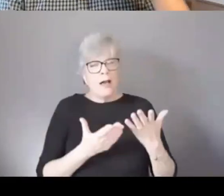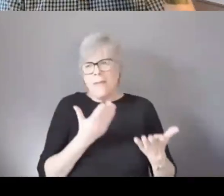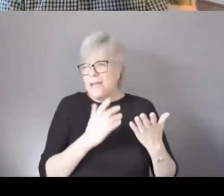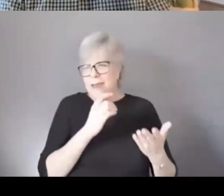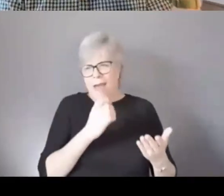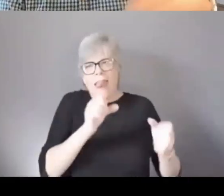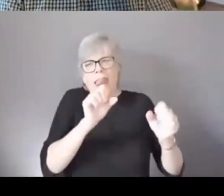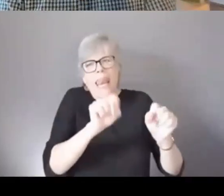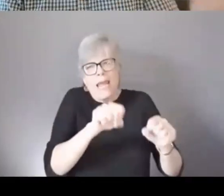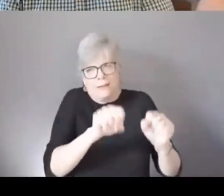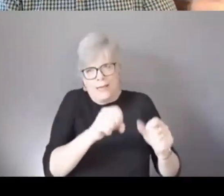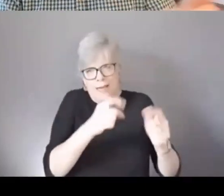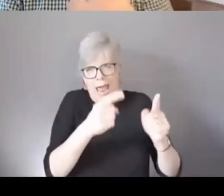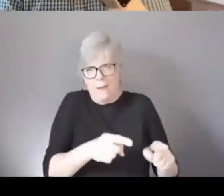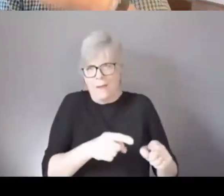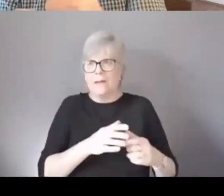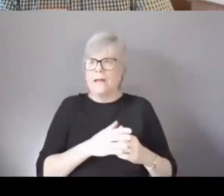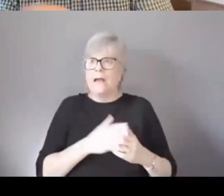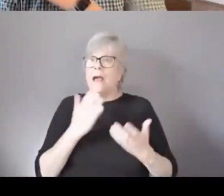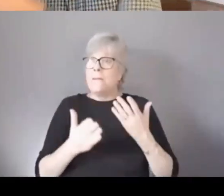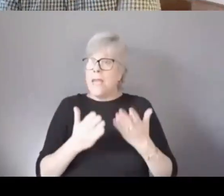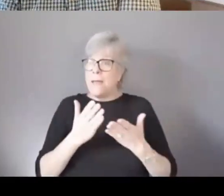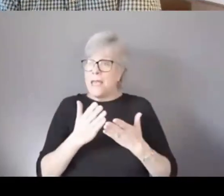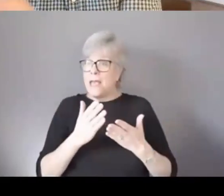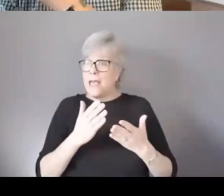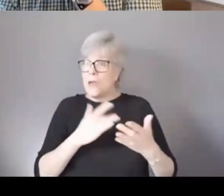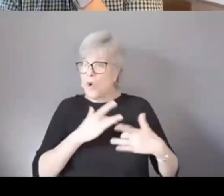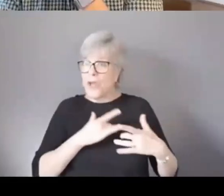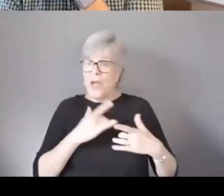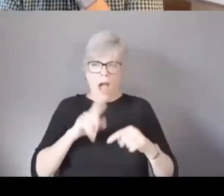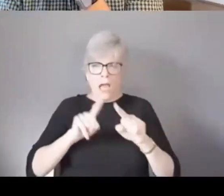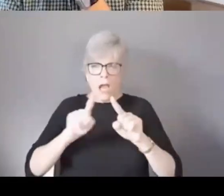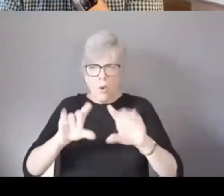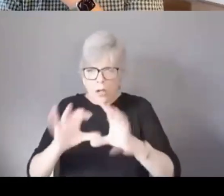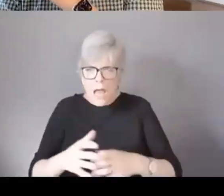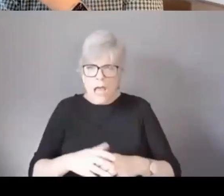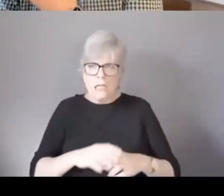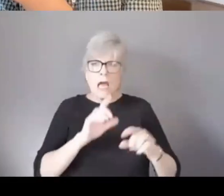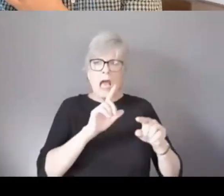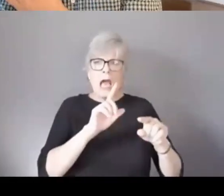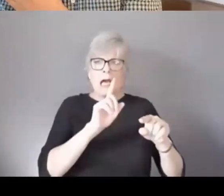be, I can't go to class, I can't go to school, I can't engage with you in program, whatever it is,